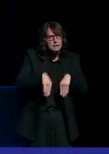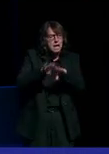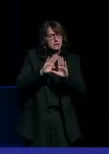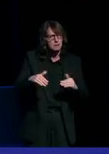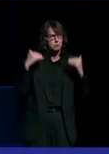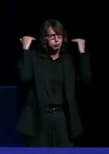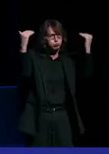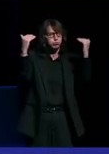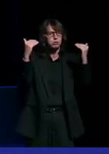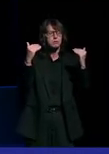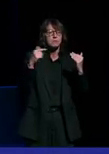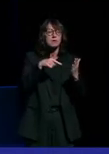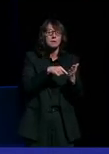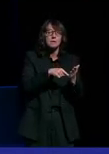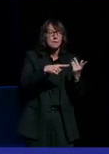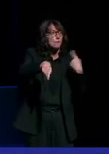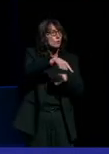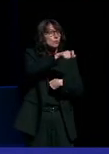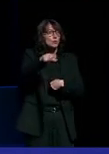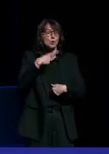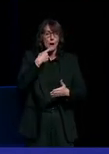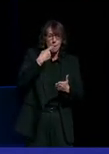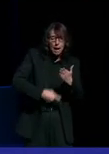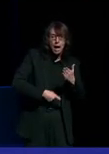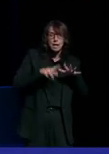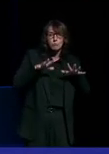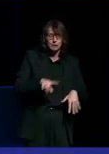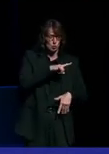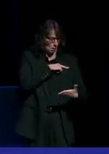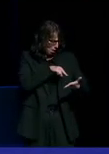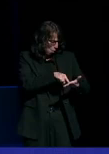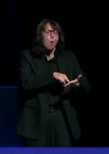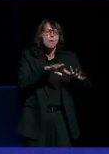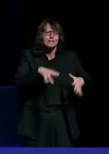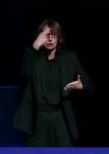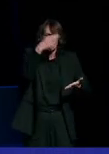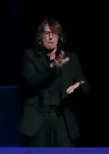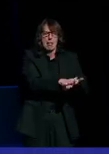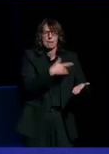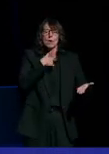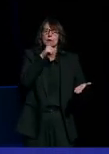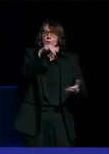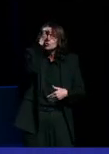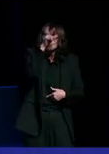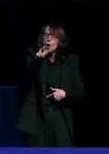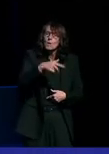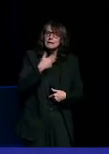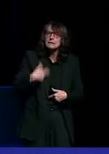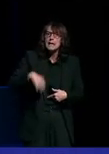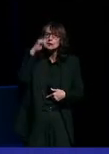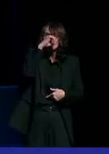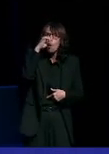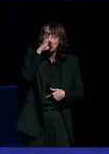Shoppers vote with their feet and choose to buy British for just that reason. And yet, did you know that Danish pork, processed in